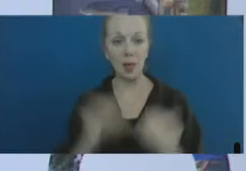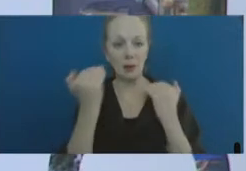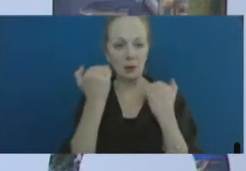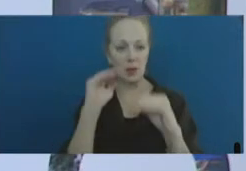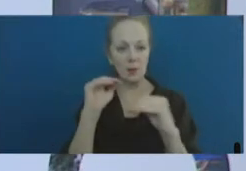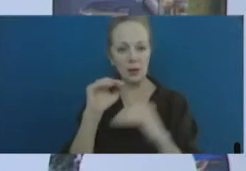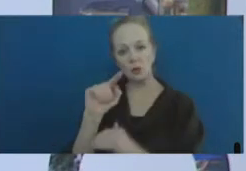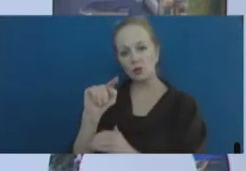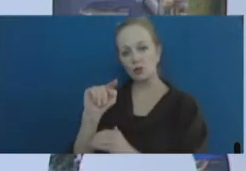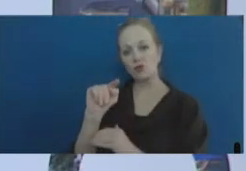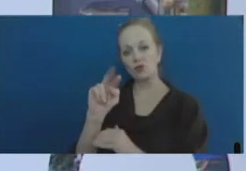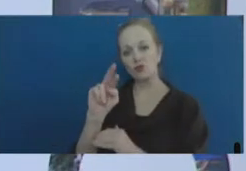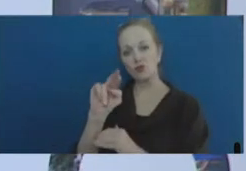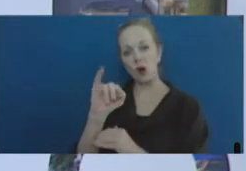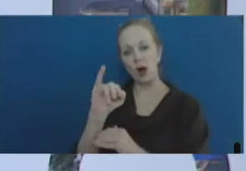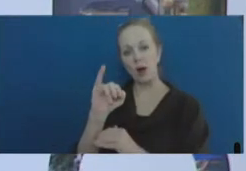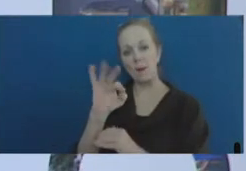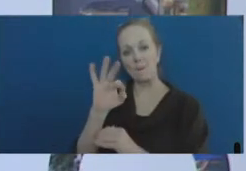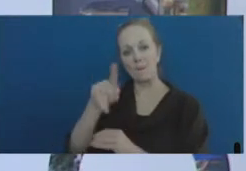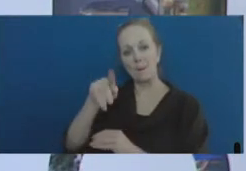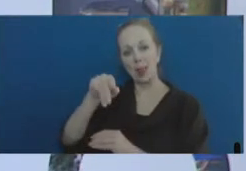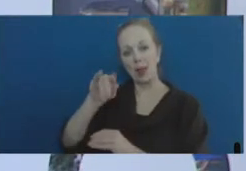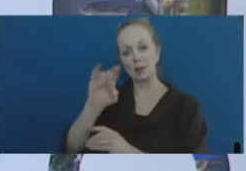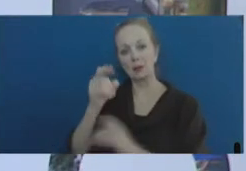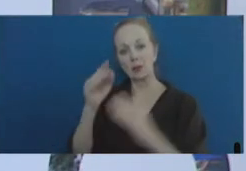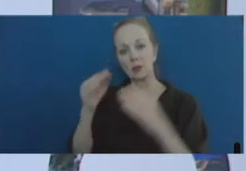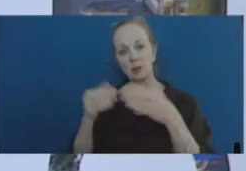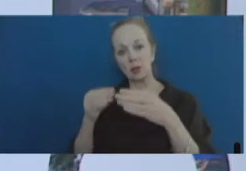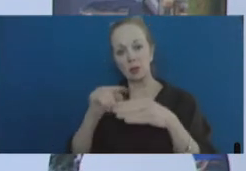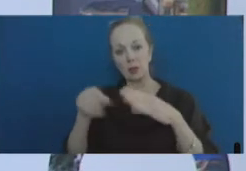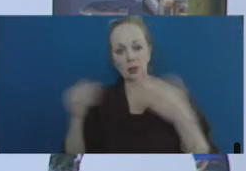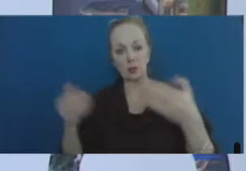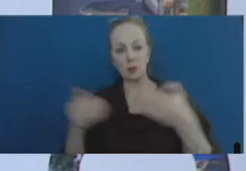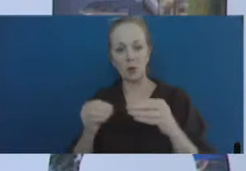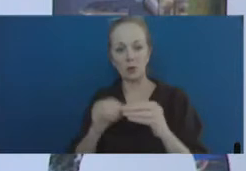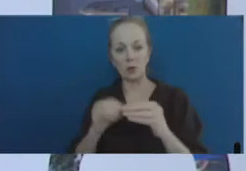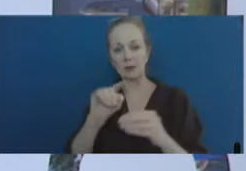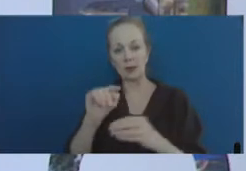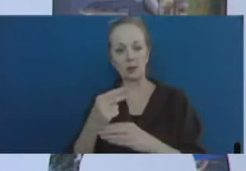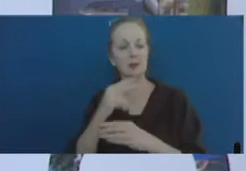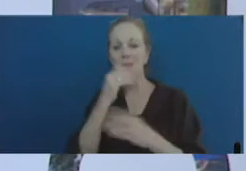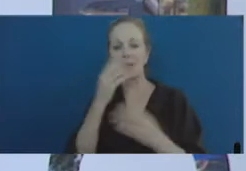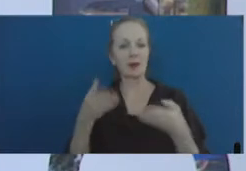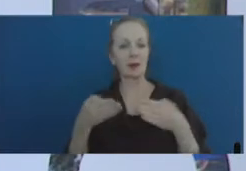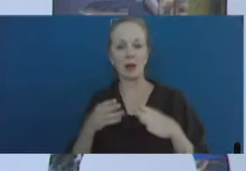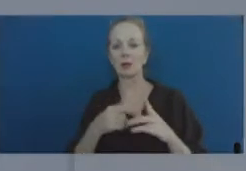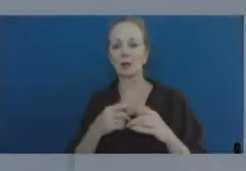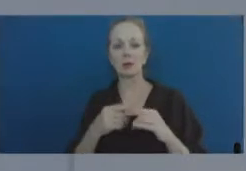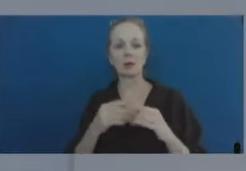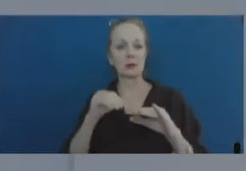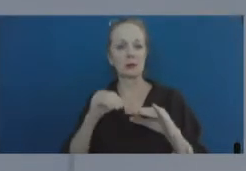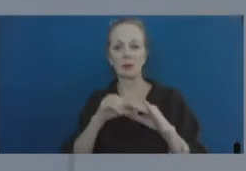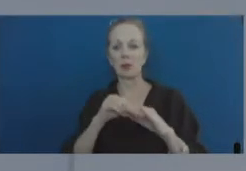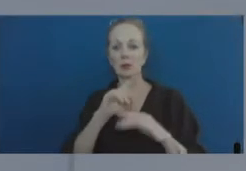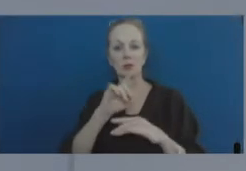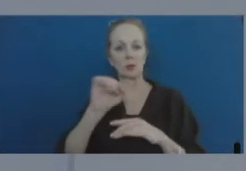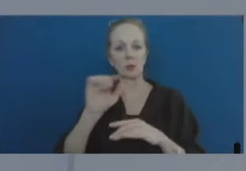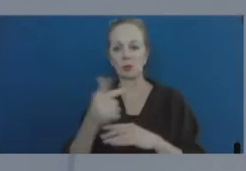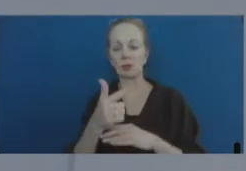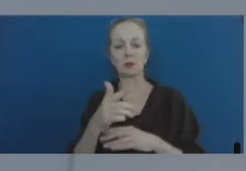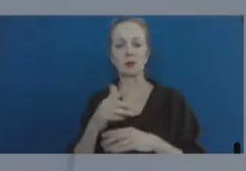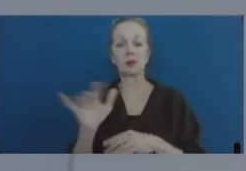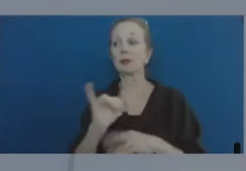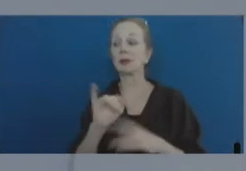to corners and introducing more townhomes, which are not allowed in our N1 zoning districts. So in terms